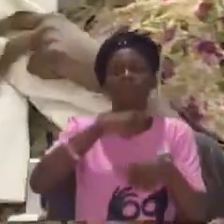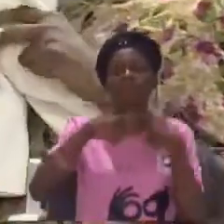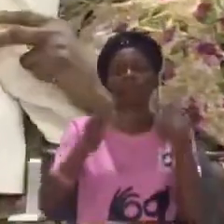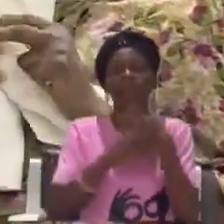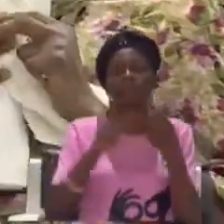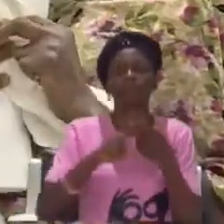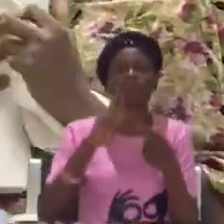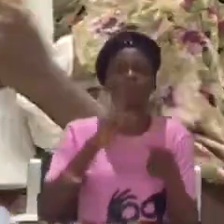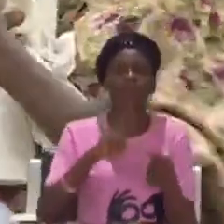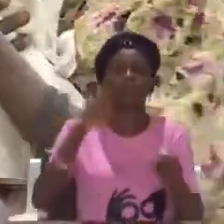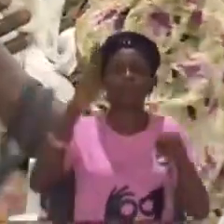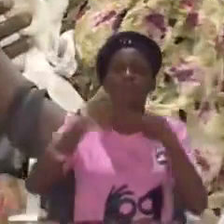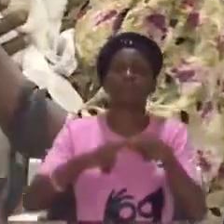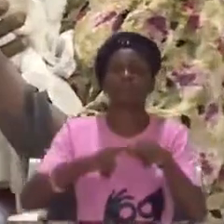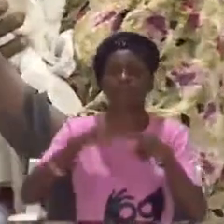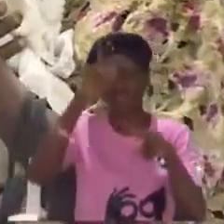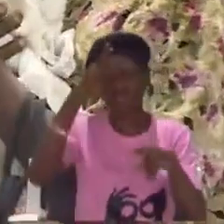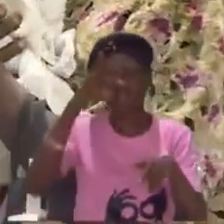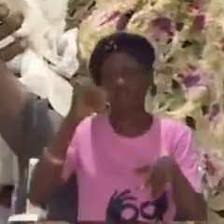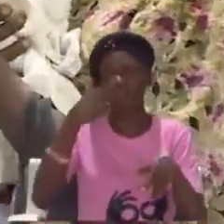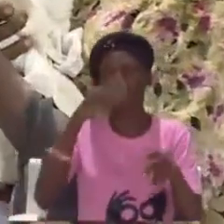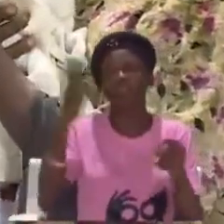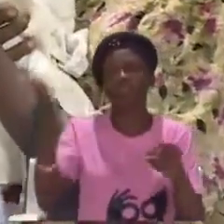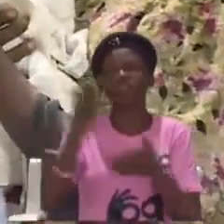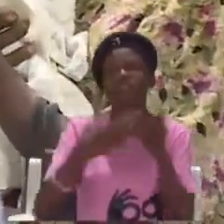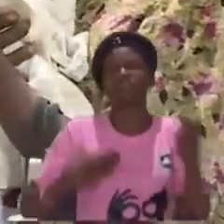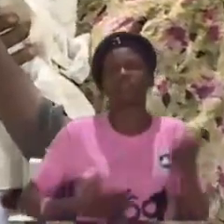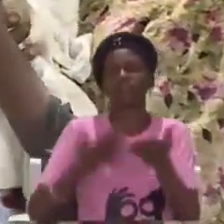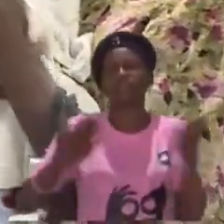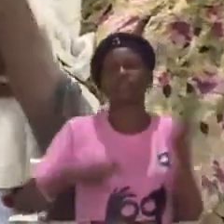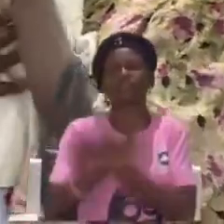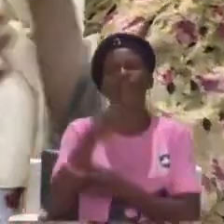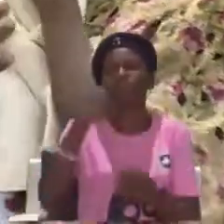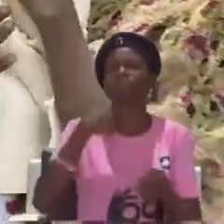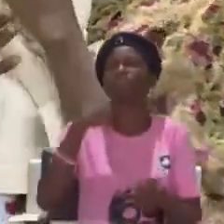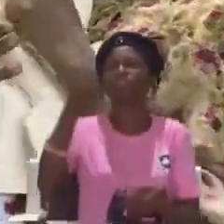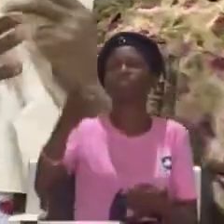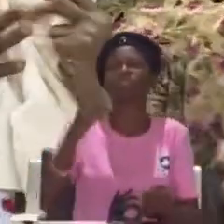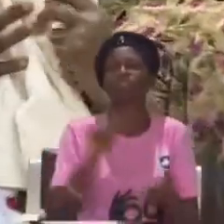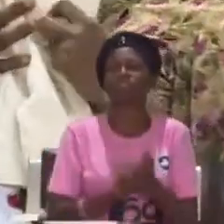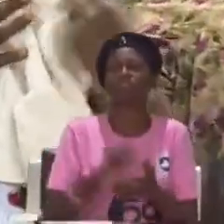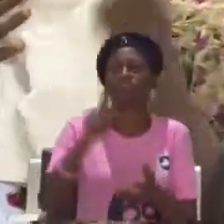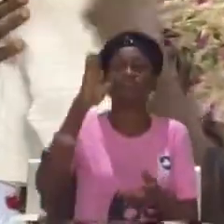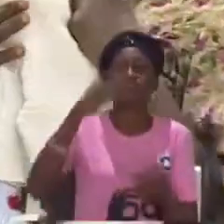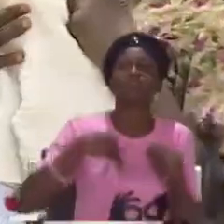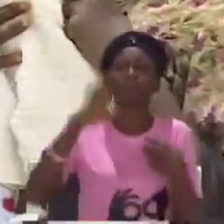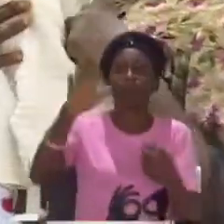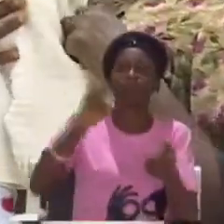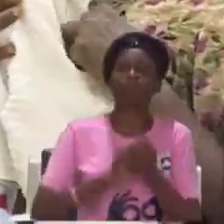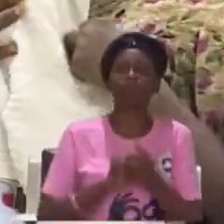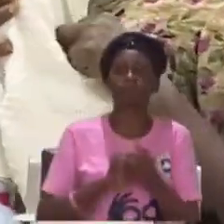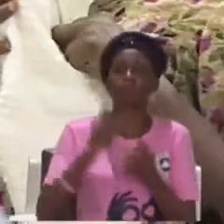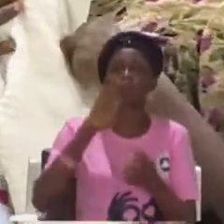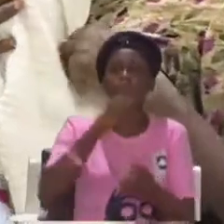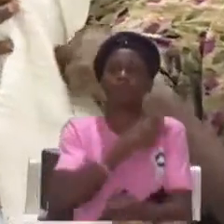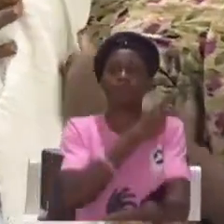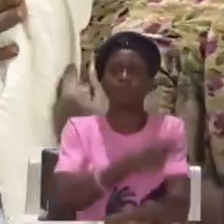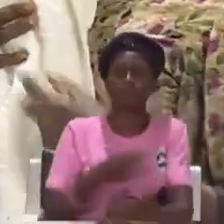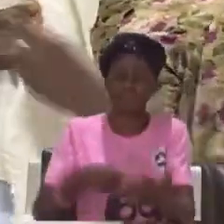seat, daddy now said, there's someone here. God said that I should tell you that you will have your own. You will be